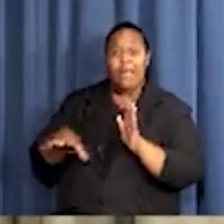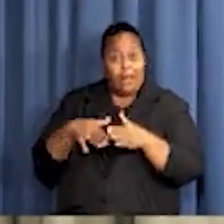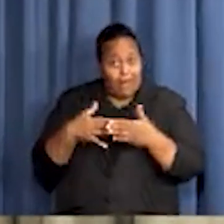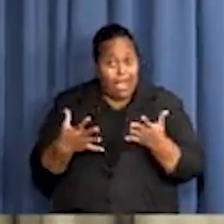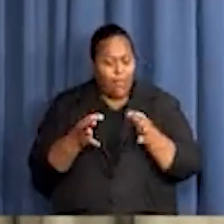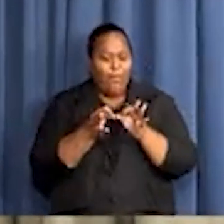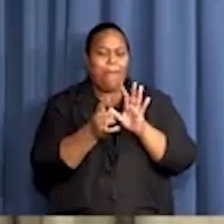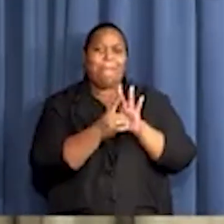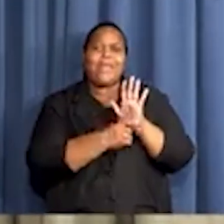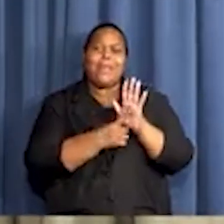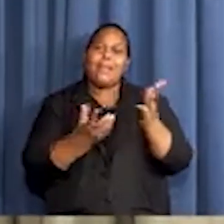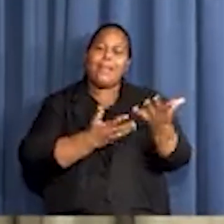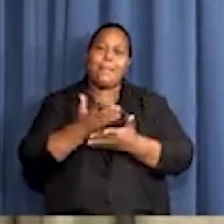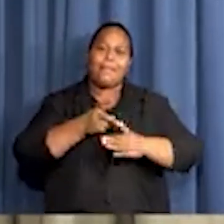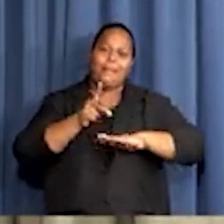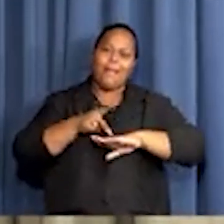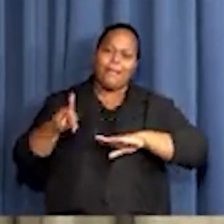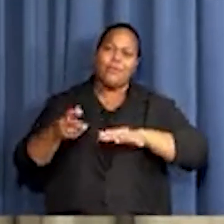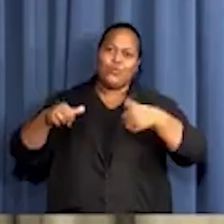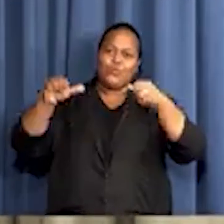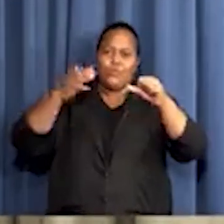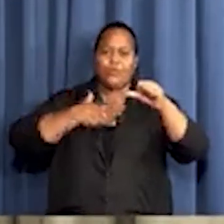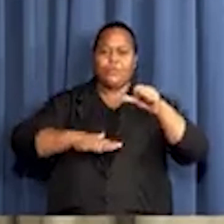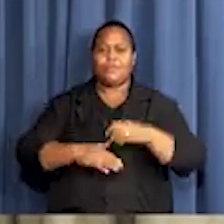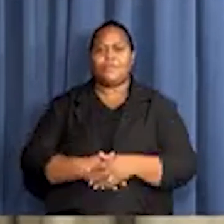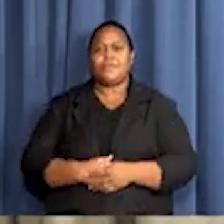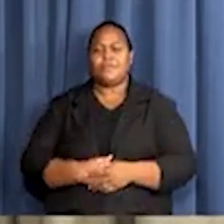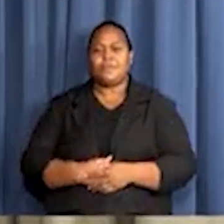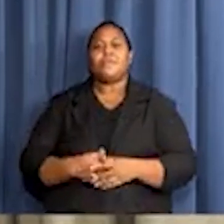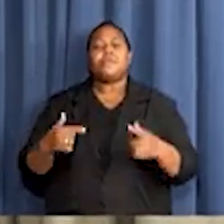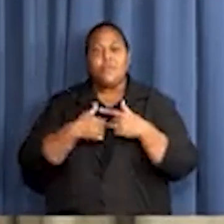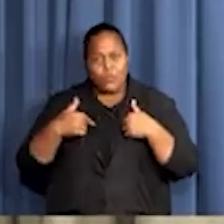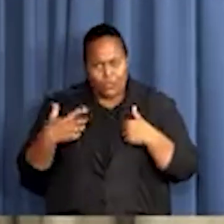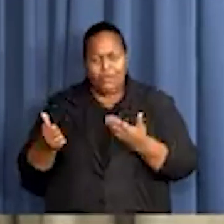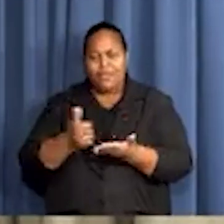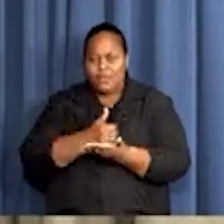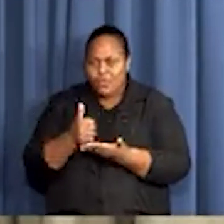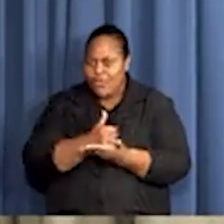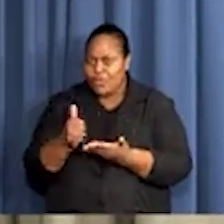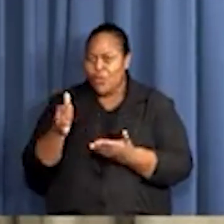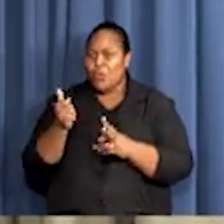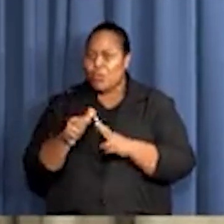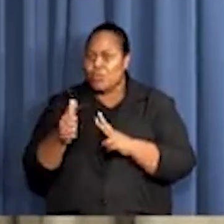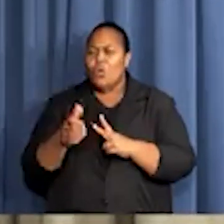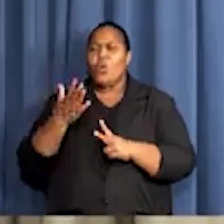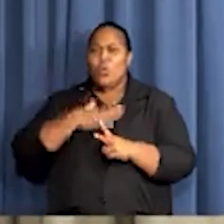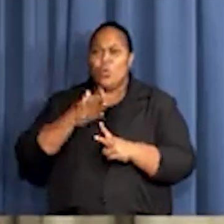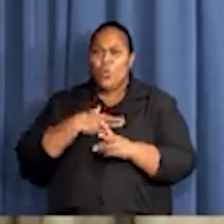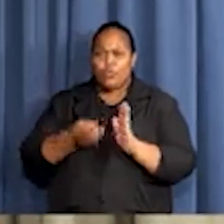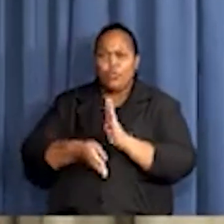right now to achieve this. We have taken action as well to repeal the